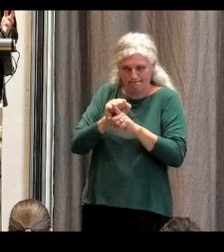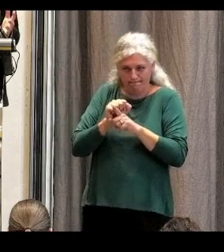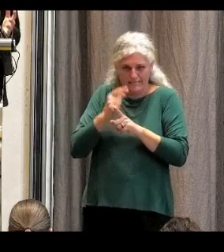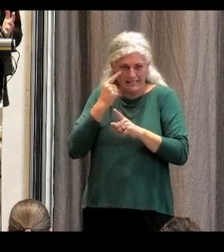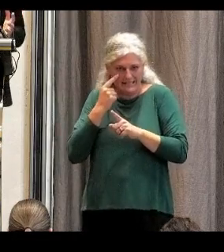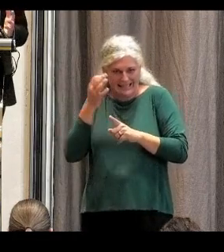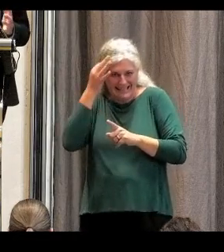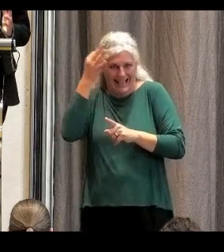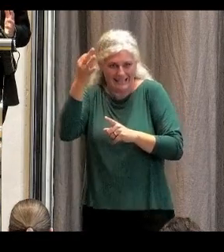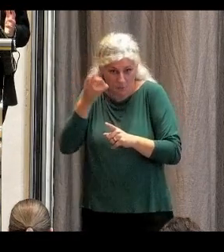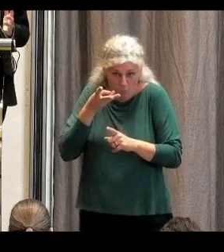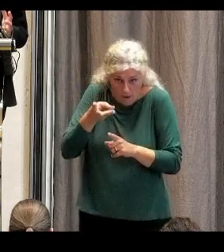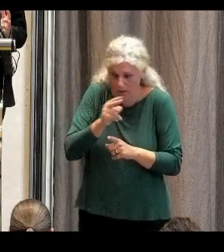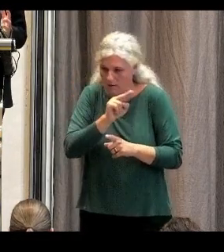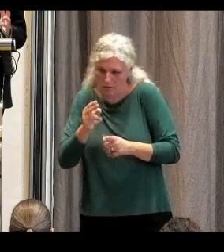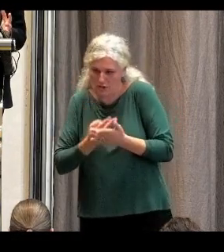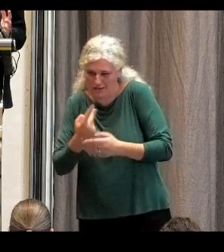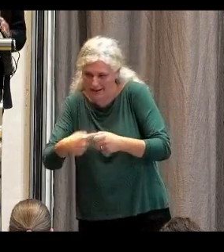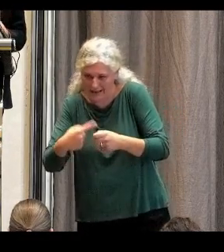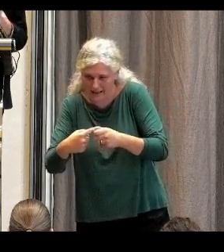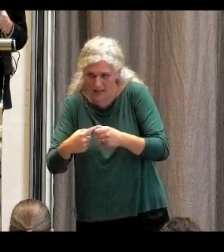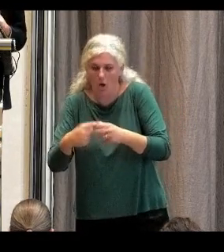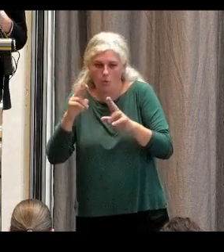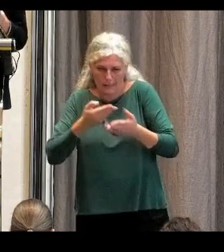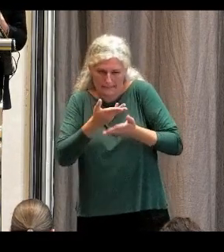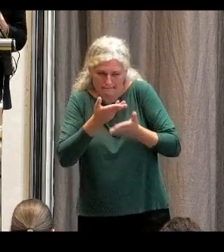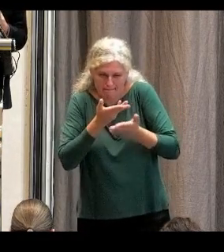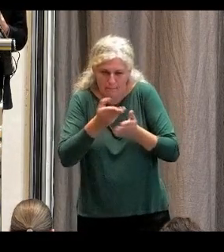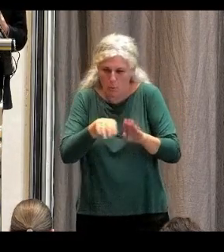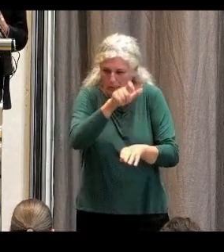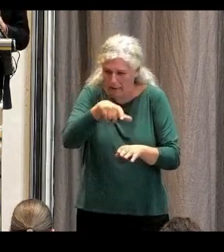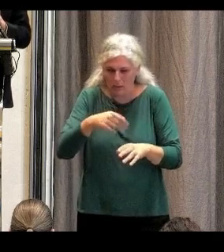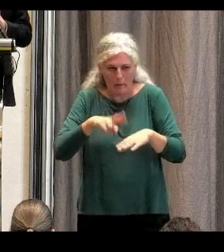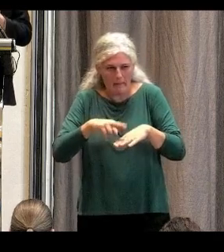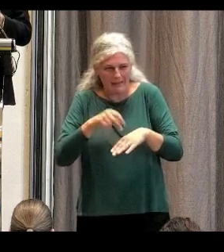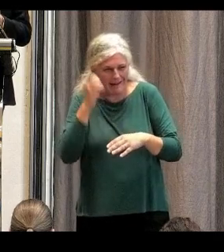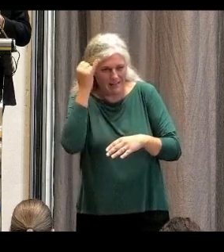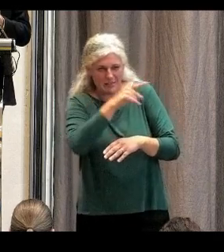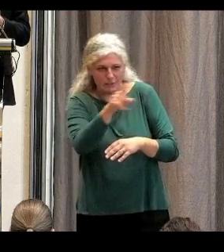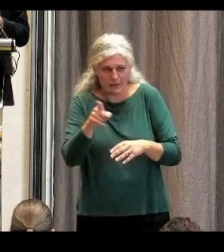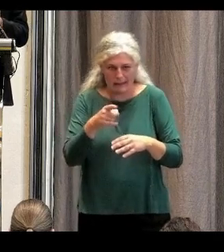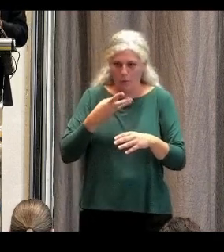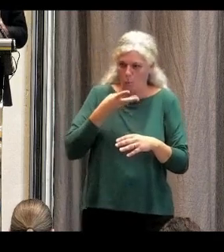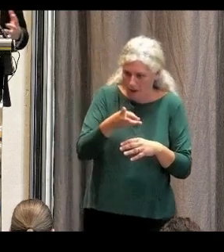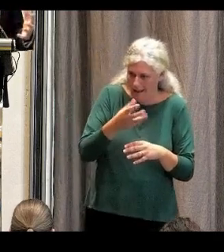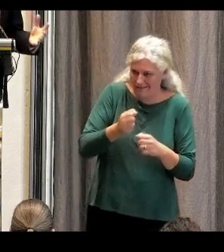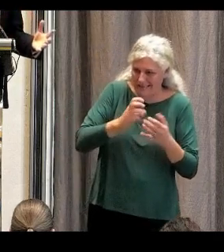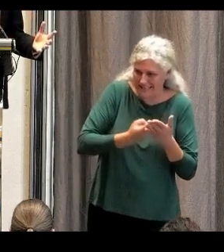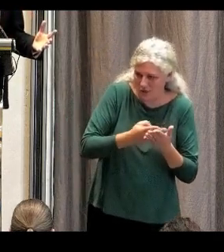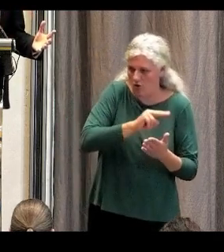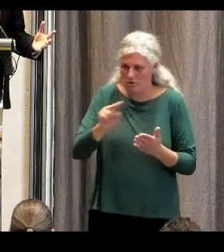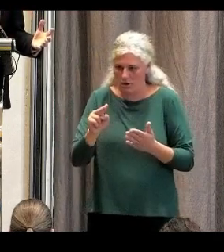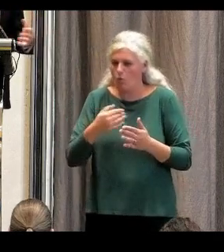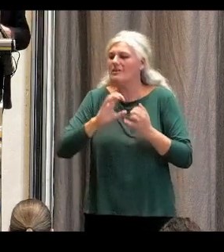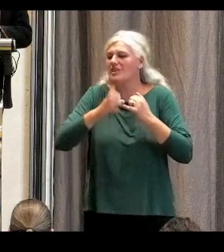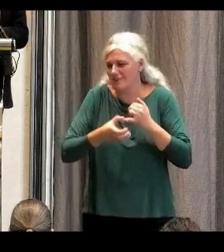prediction, so that we can counsel people much better, give them a better idea as to whether they're more likely to have a seizure or less likely